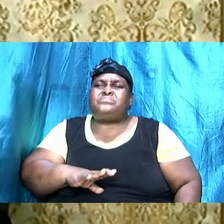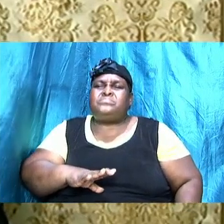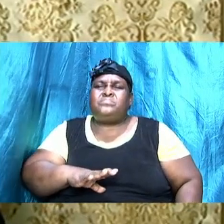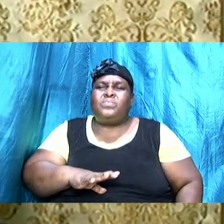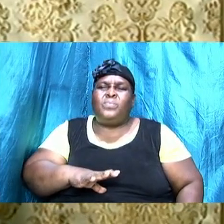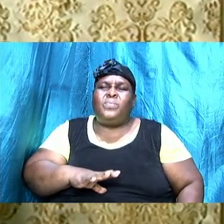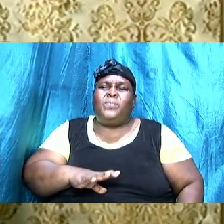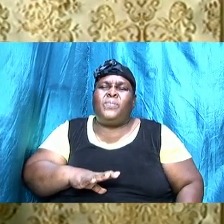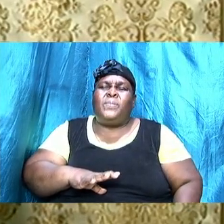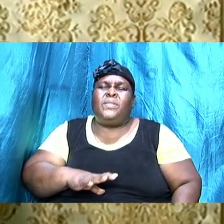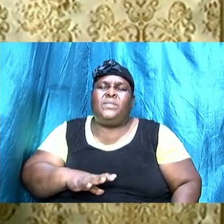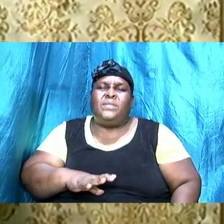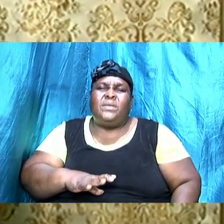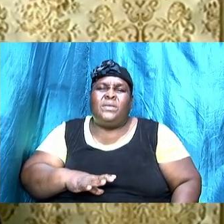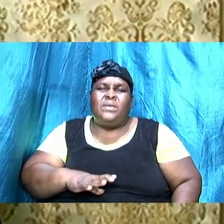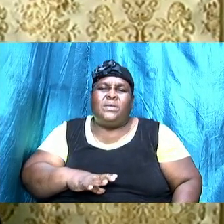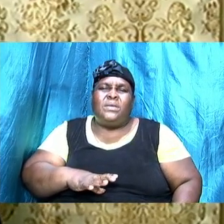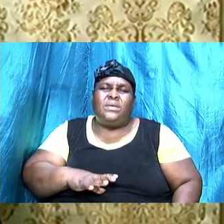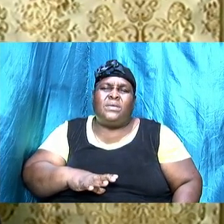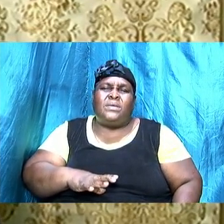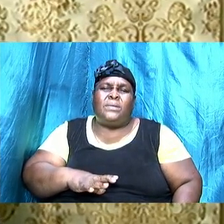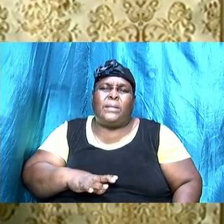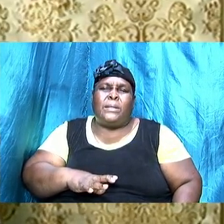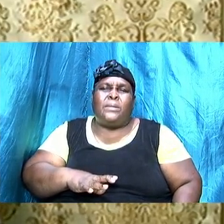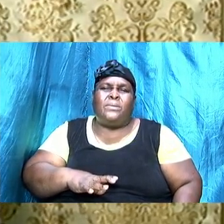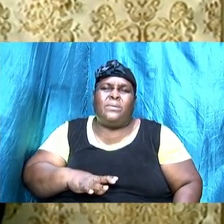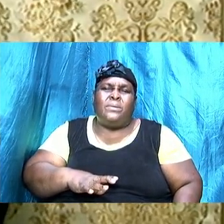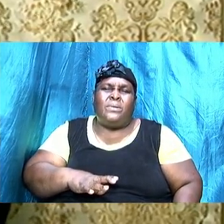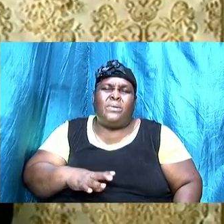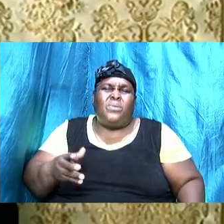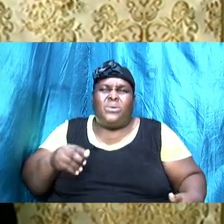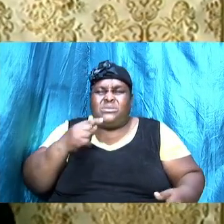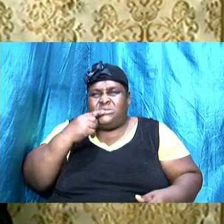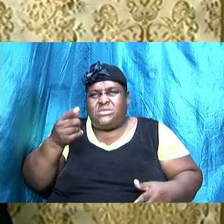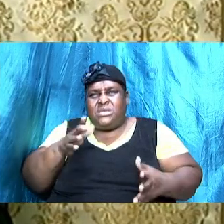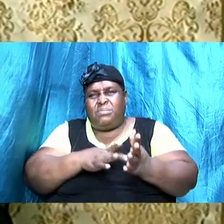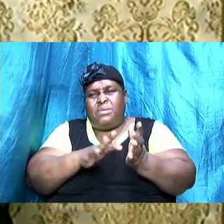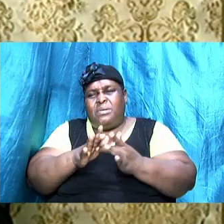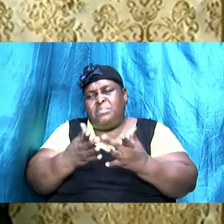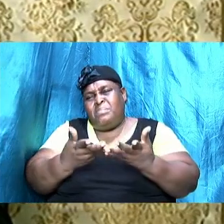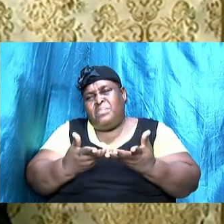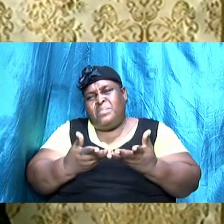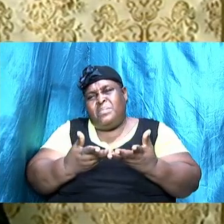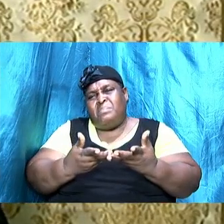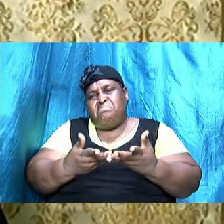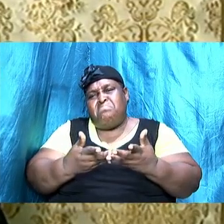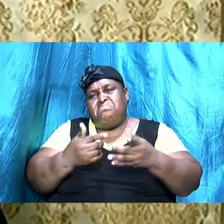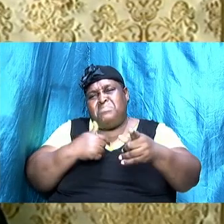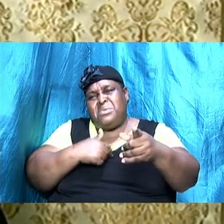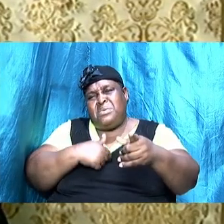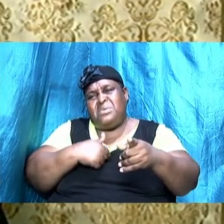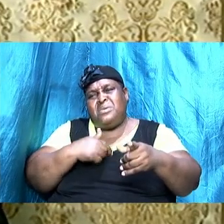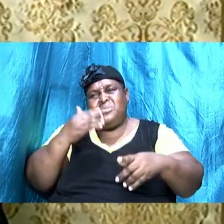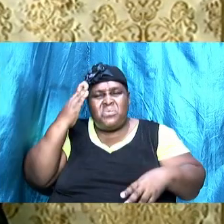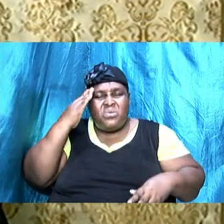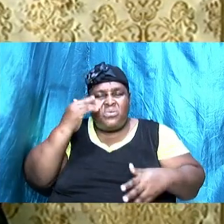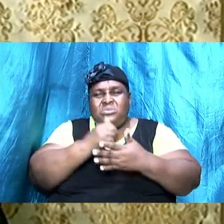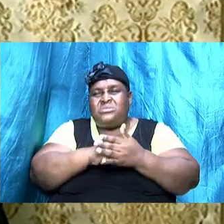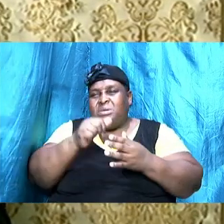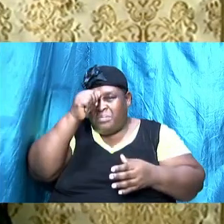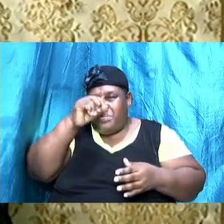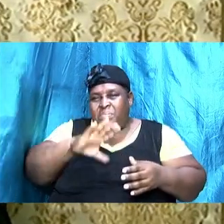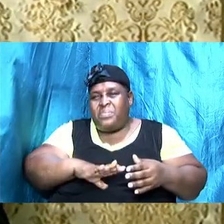what's the term to use biblically? But I happen to know that there are some men that, because they're men,